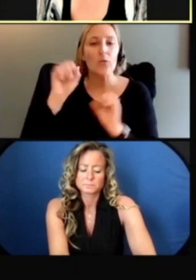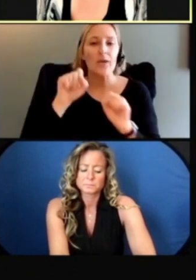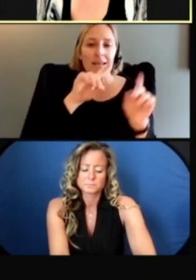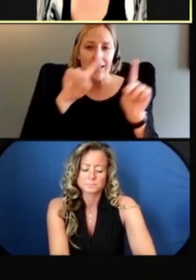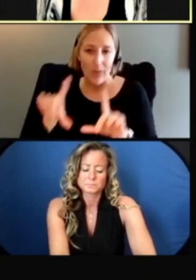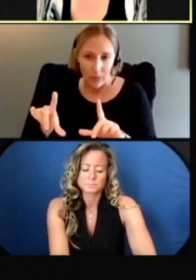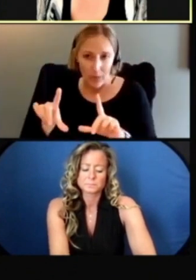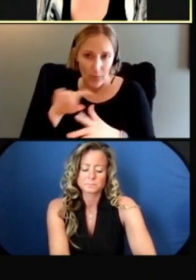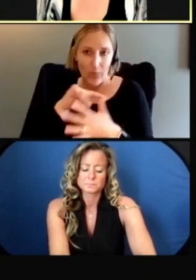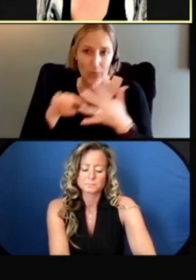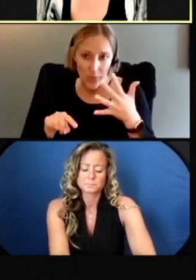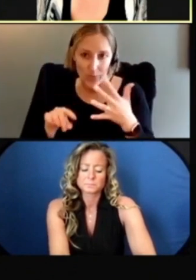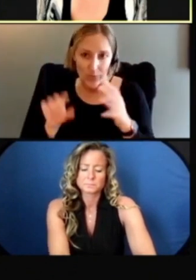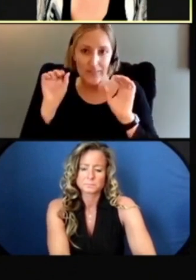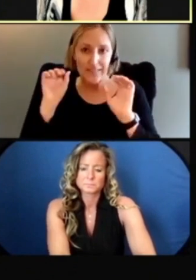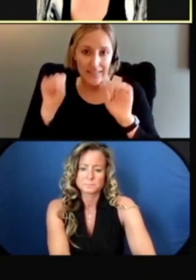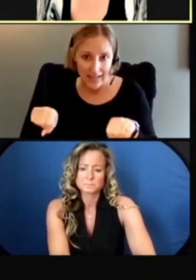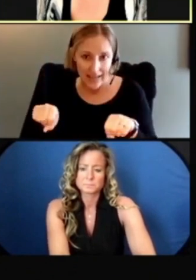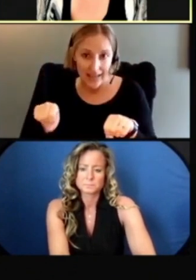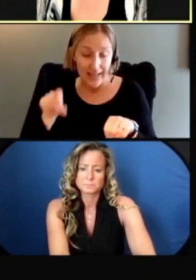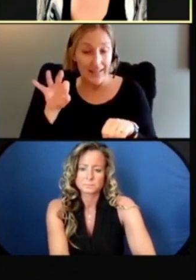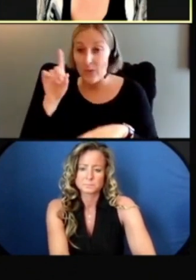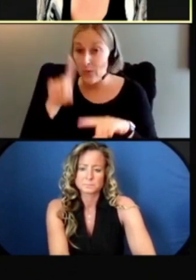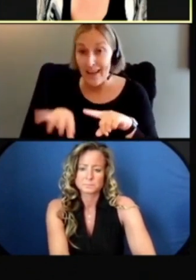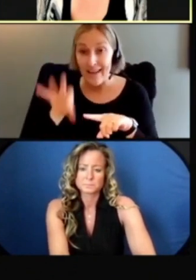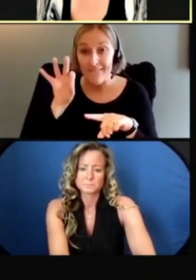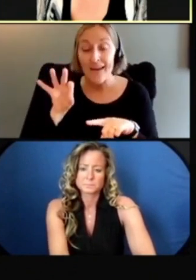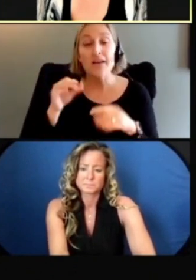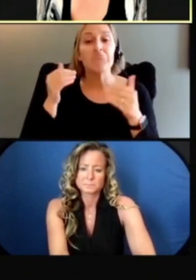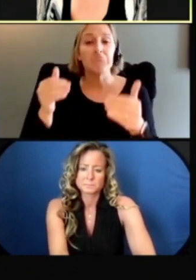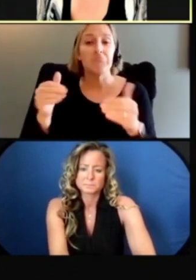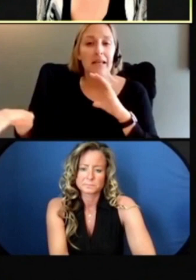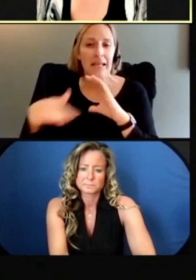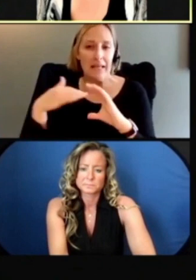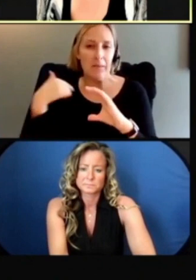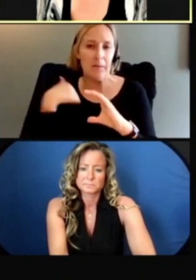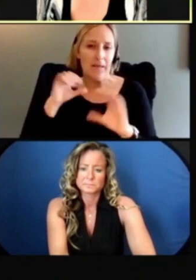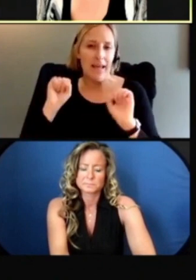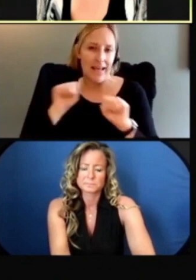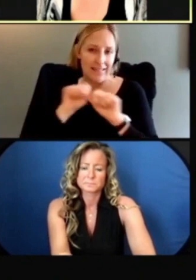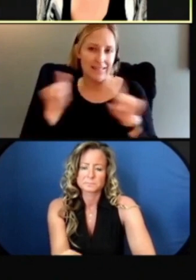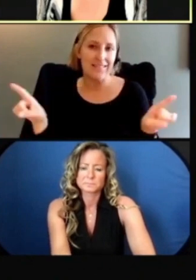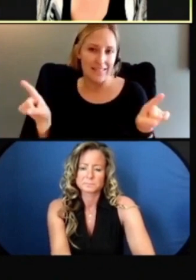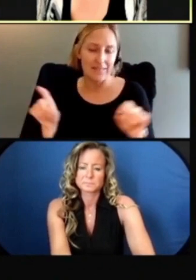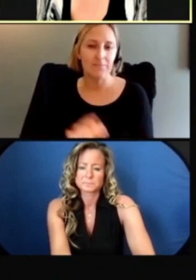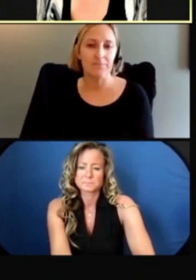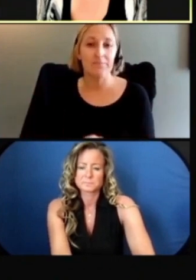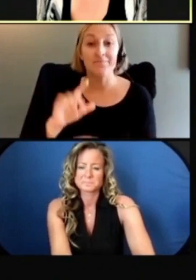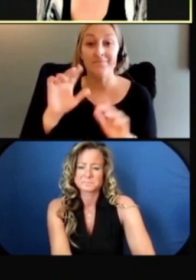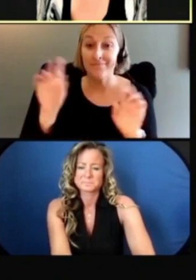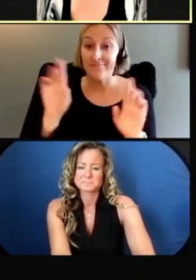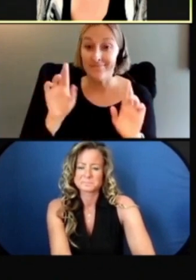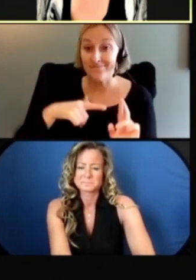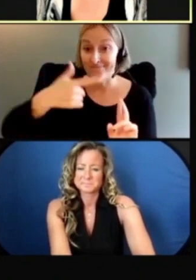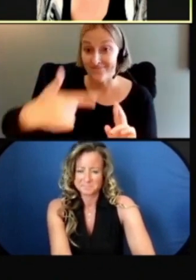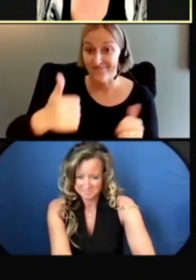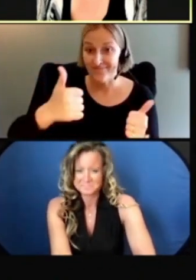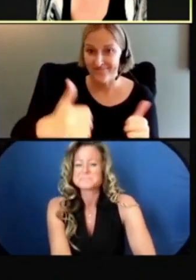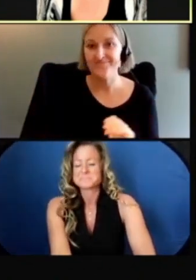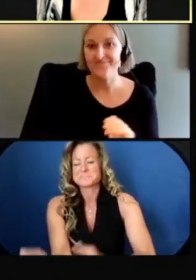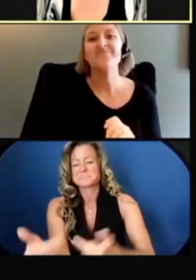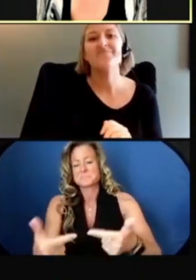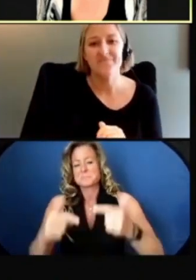download those. And if you can't find them, feel free to email me and I can send them to you. So I want to go through